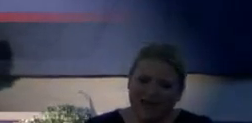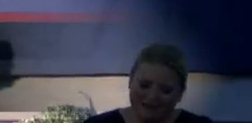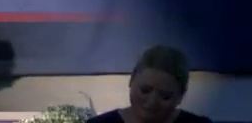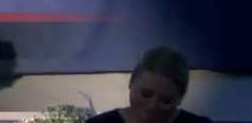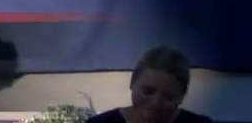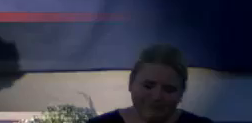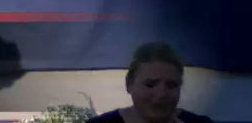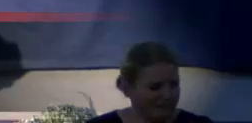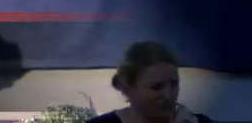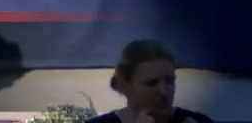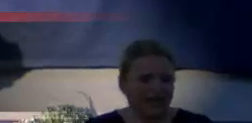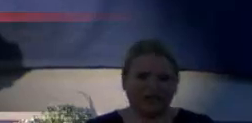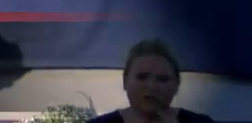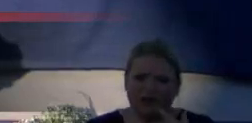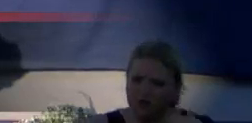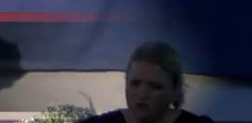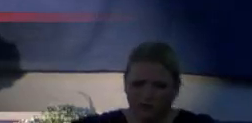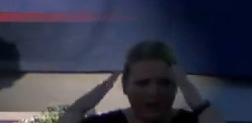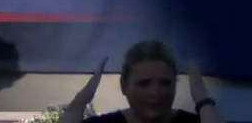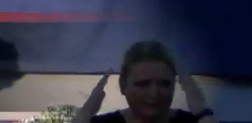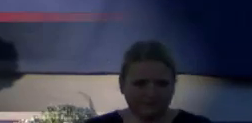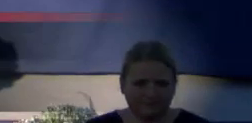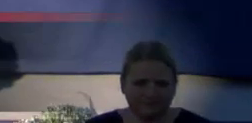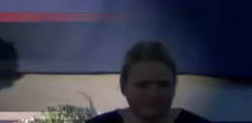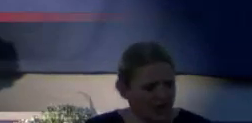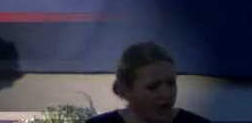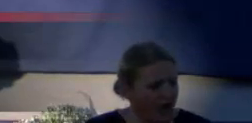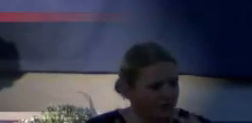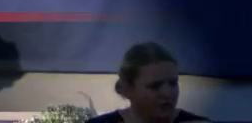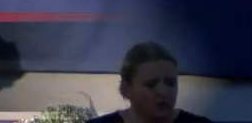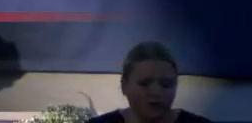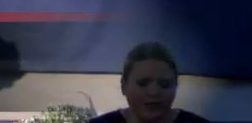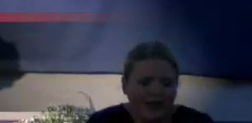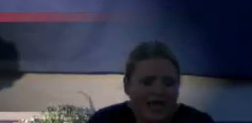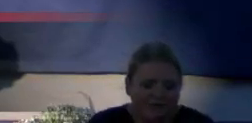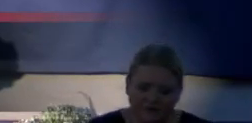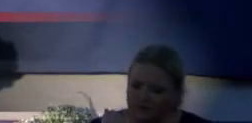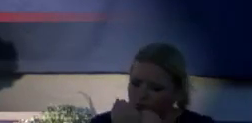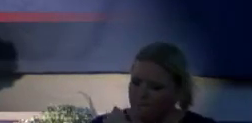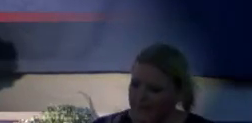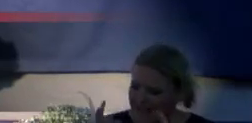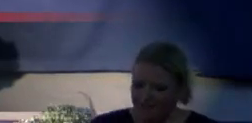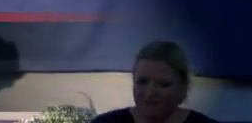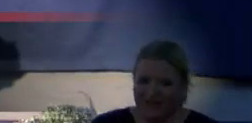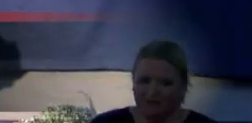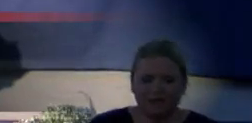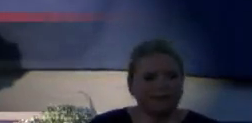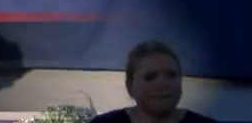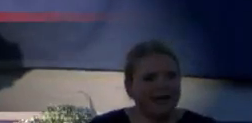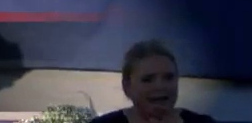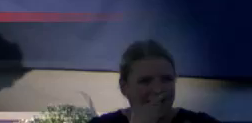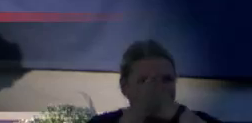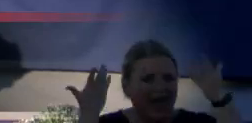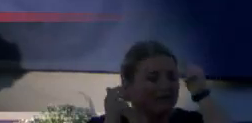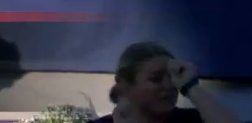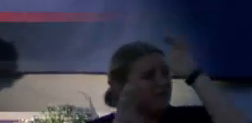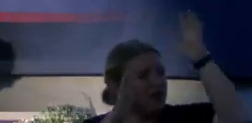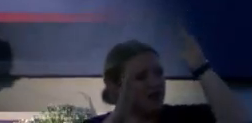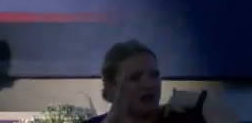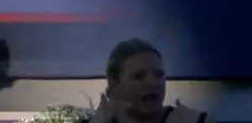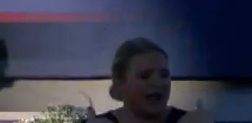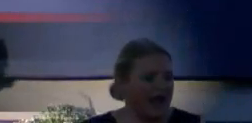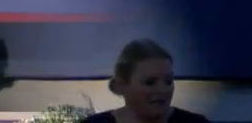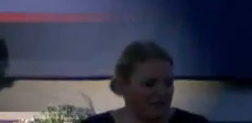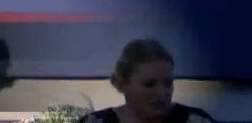begins to feel overwhelming. It is so often through the love and support of my family and my Heavenly Father that I have found the courage